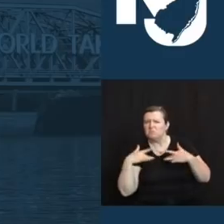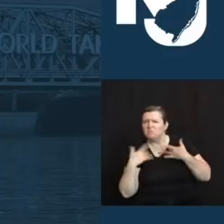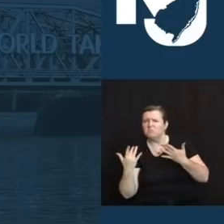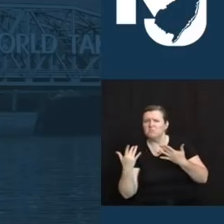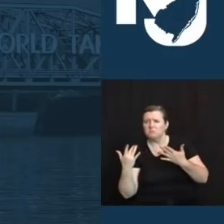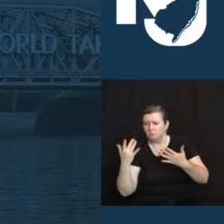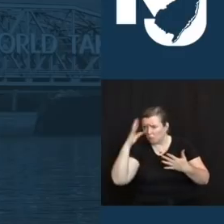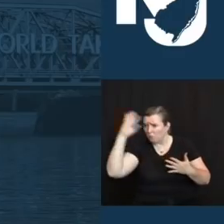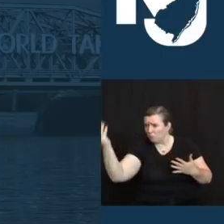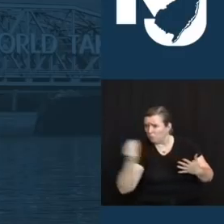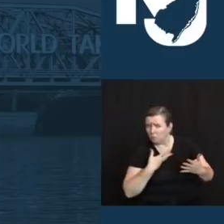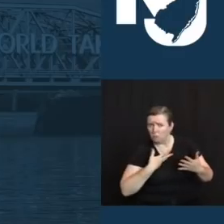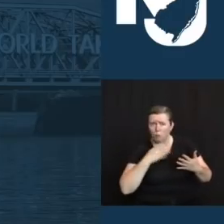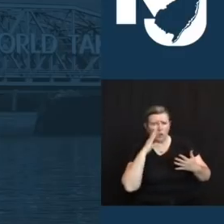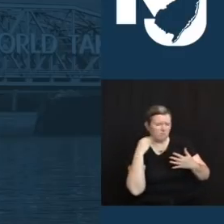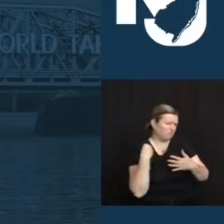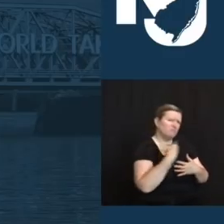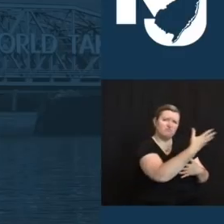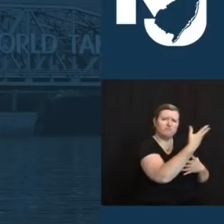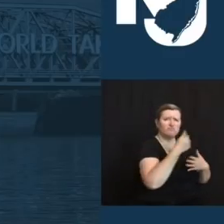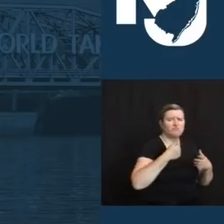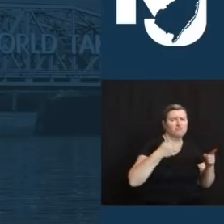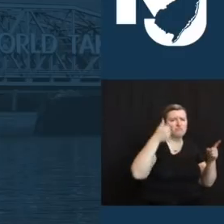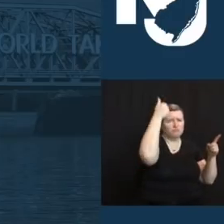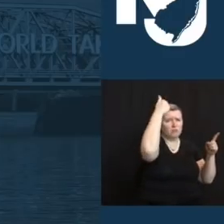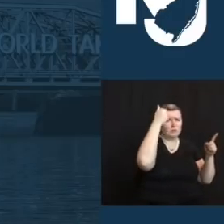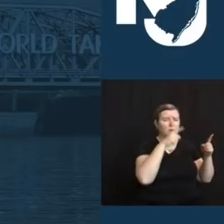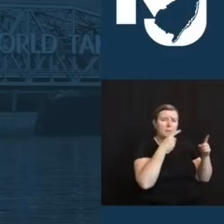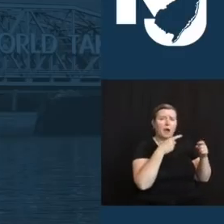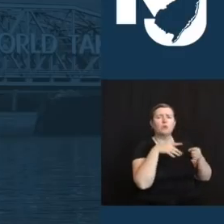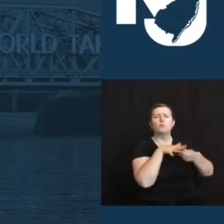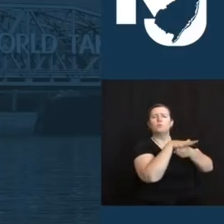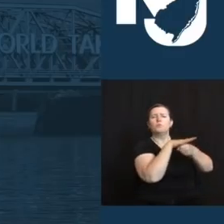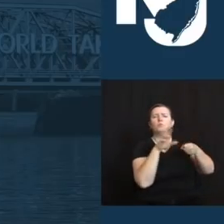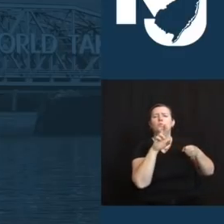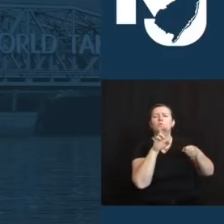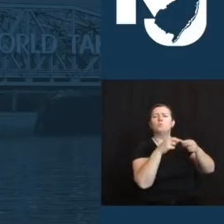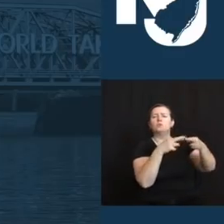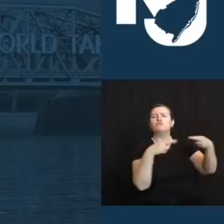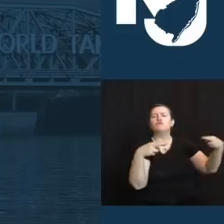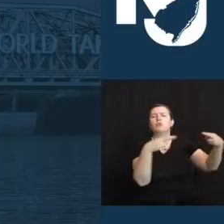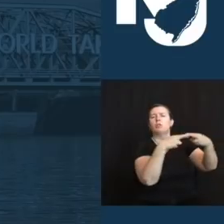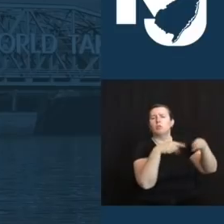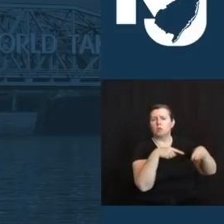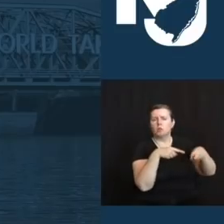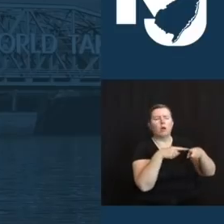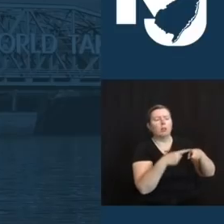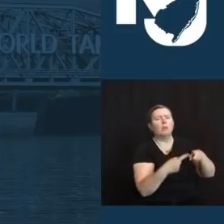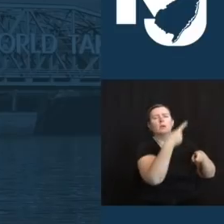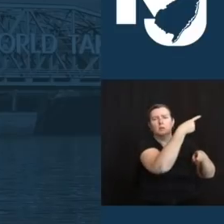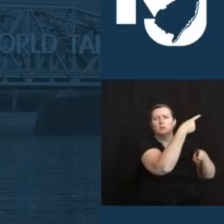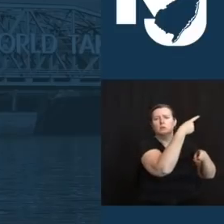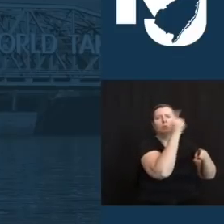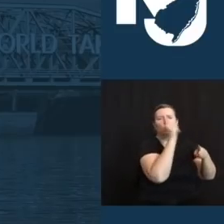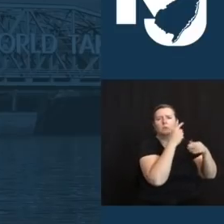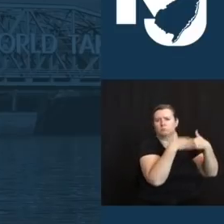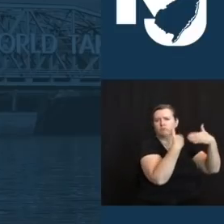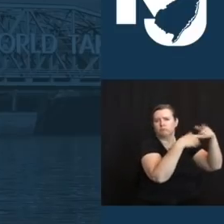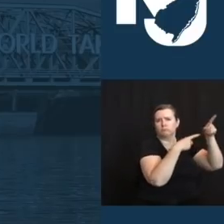him, not just to the regional team. We need them punching at their